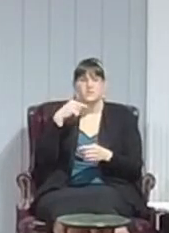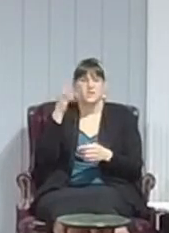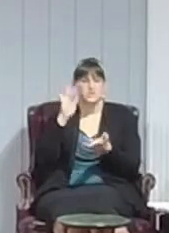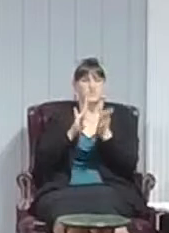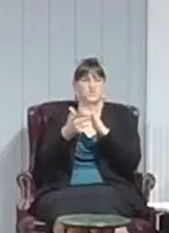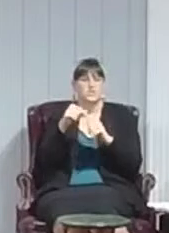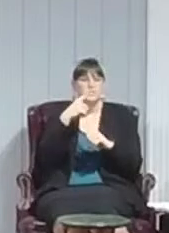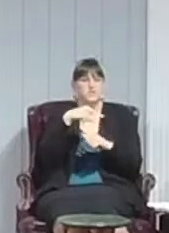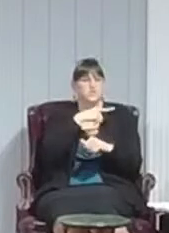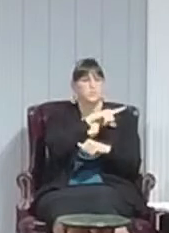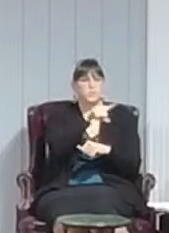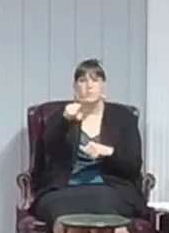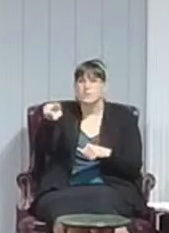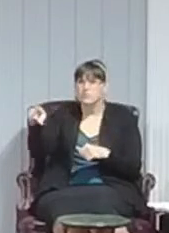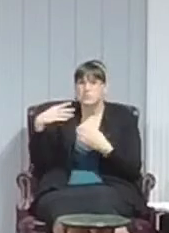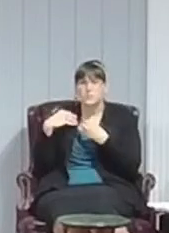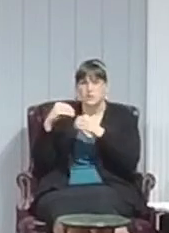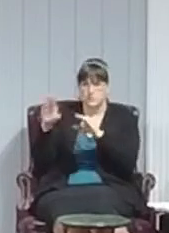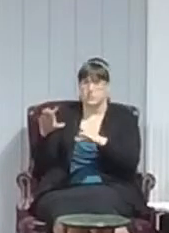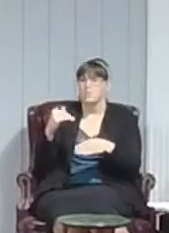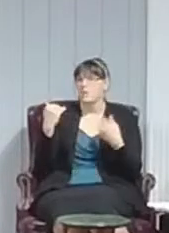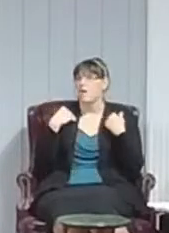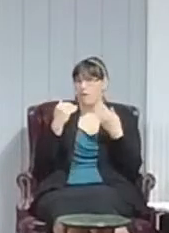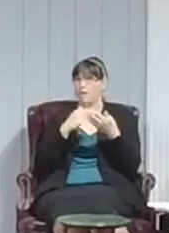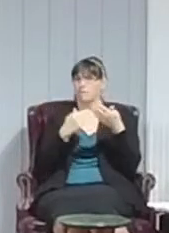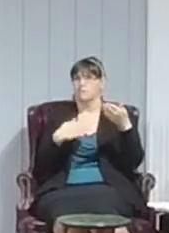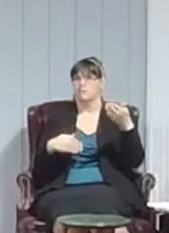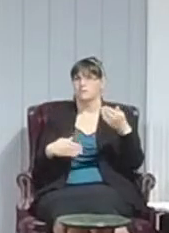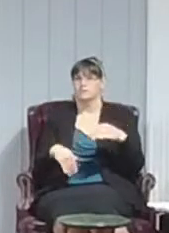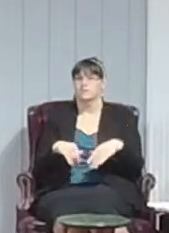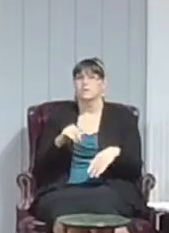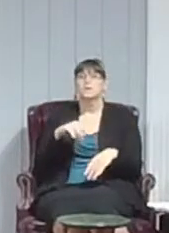I'm kidding. That's a joke. And so,